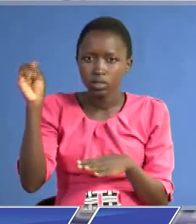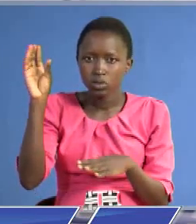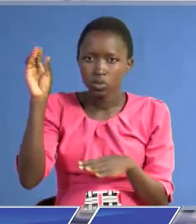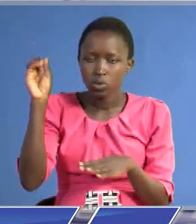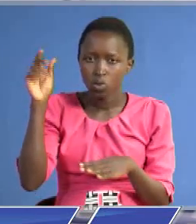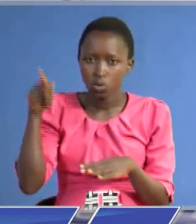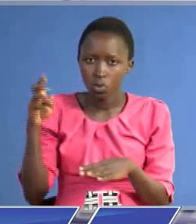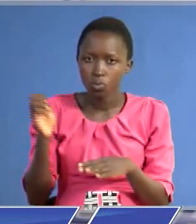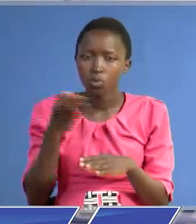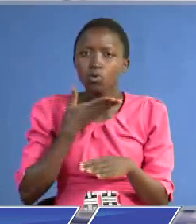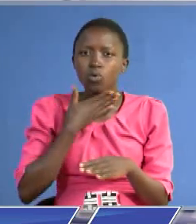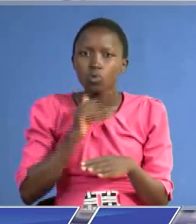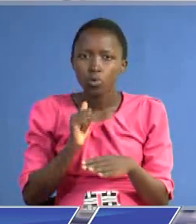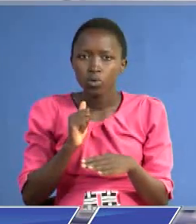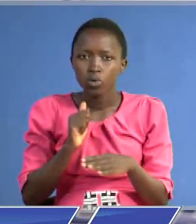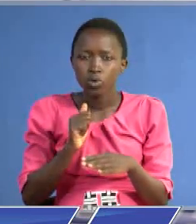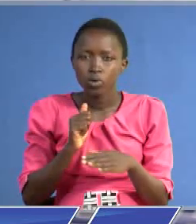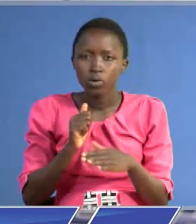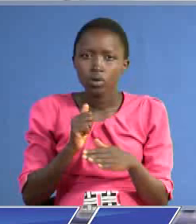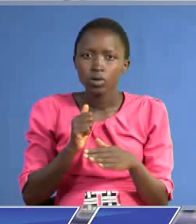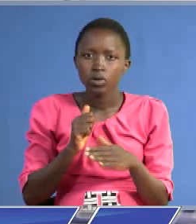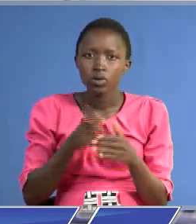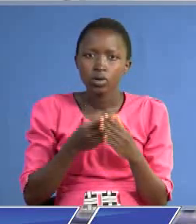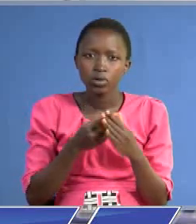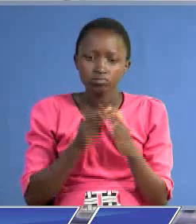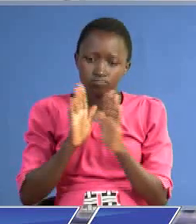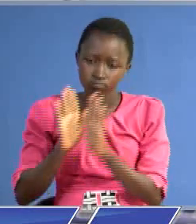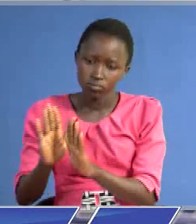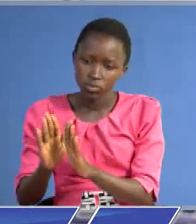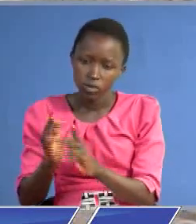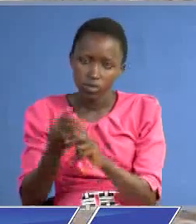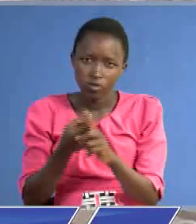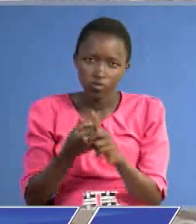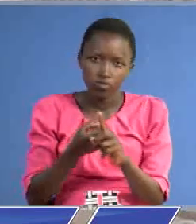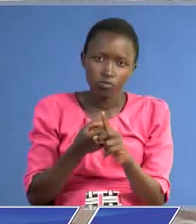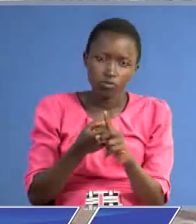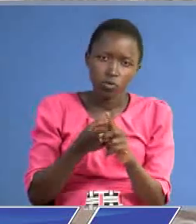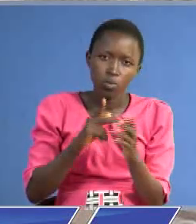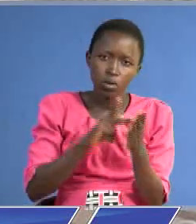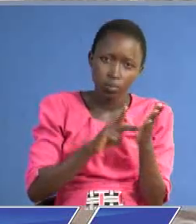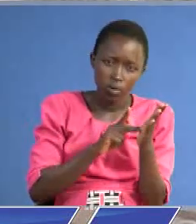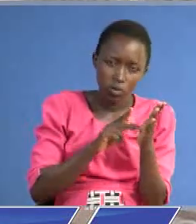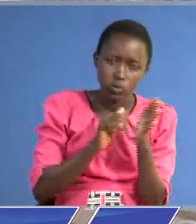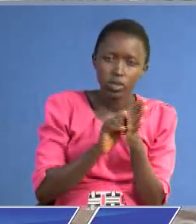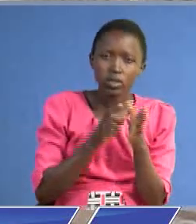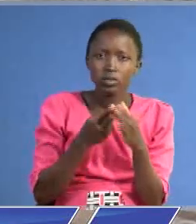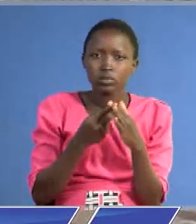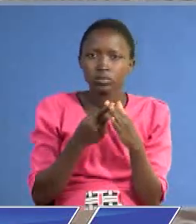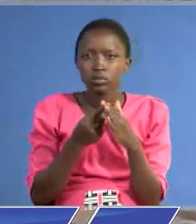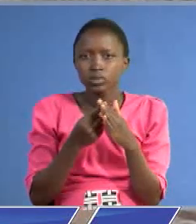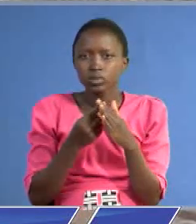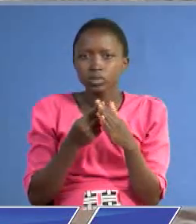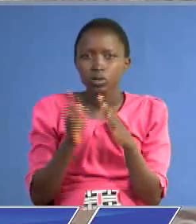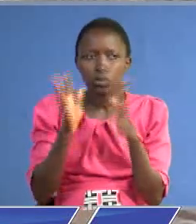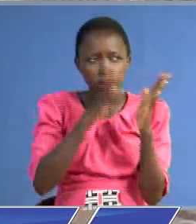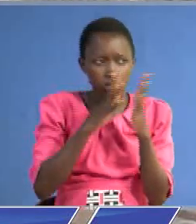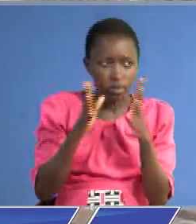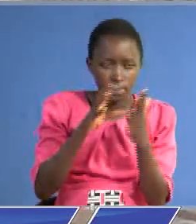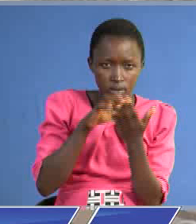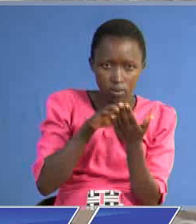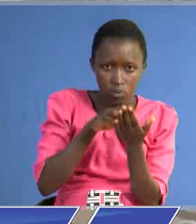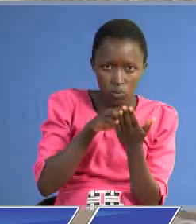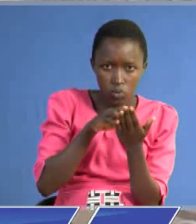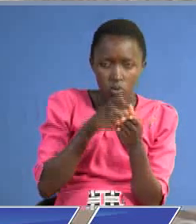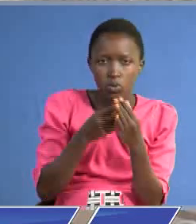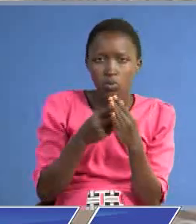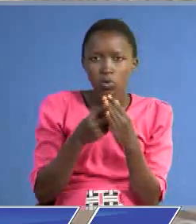that is, well, at least for optical astronomy, isolated from light pollution. And another prospect is stable weather conditions, so